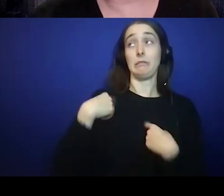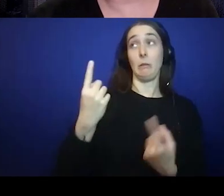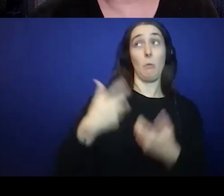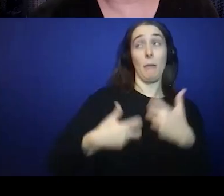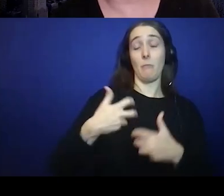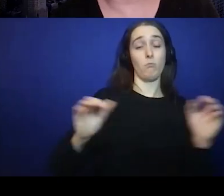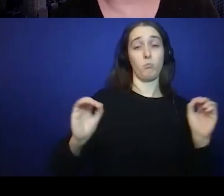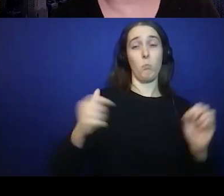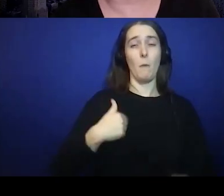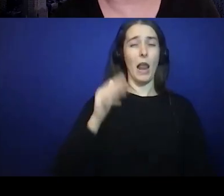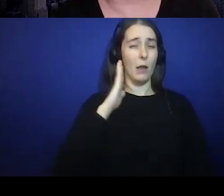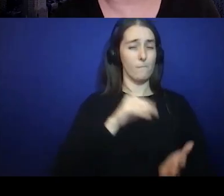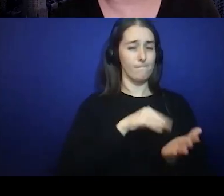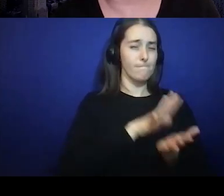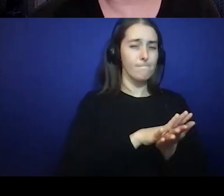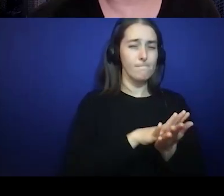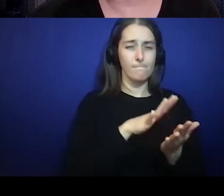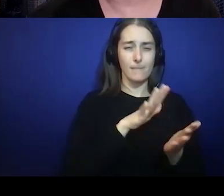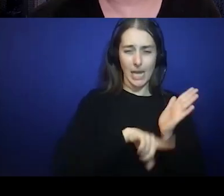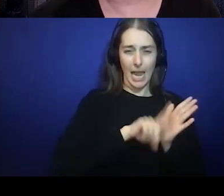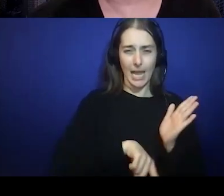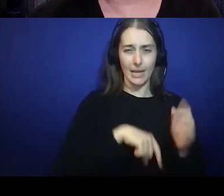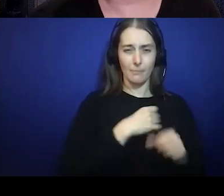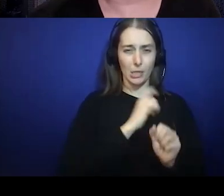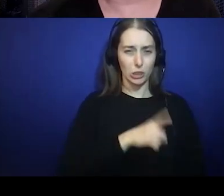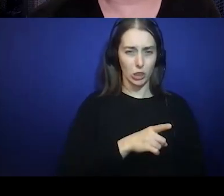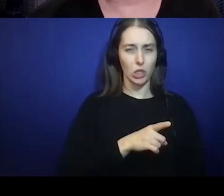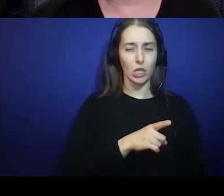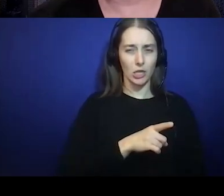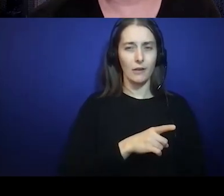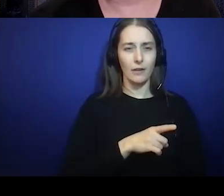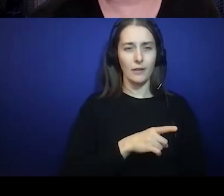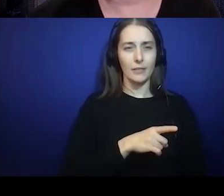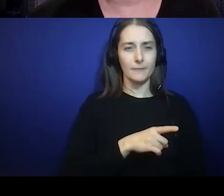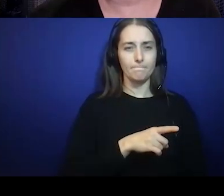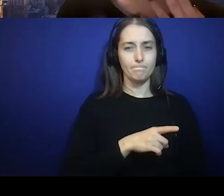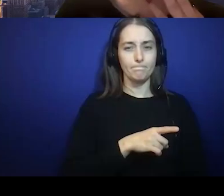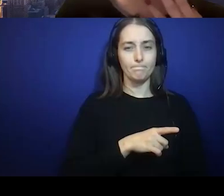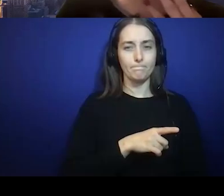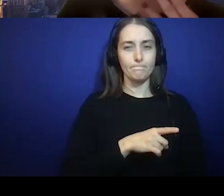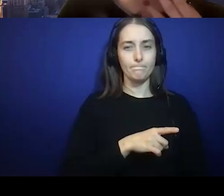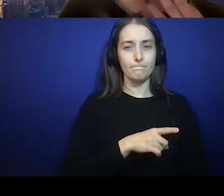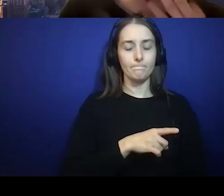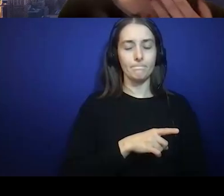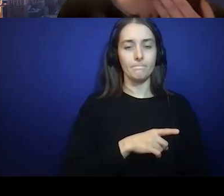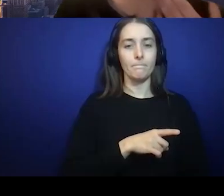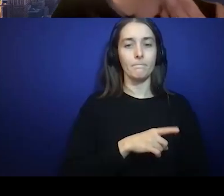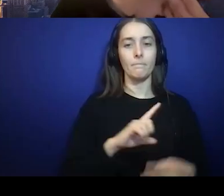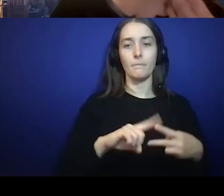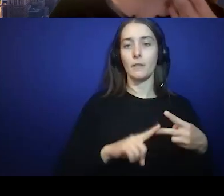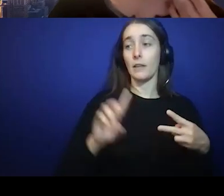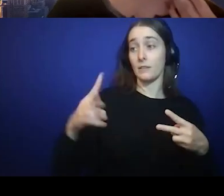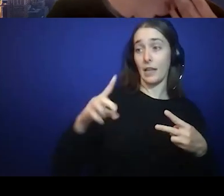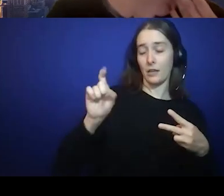a note to make sure just in case. And our second question from